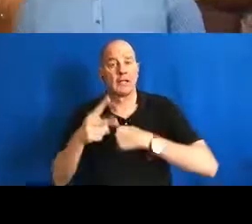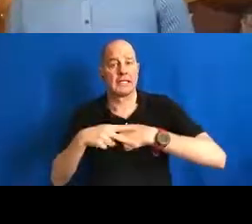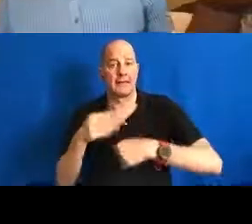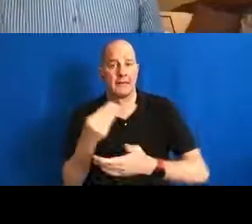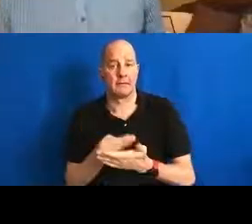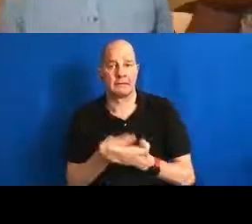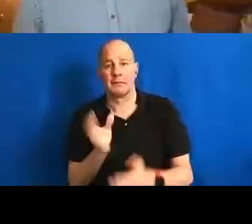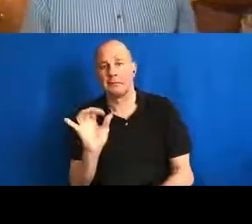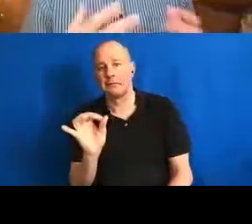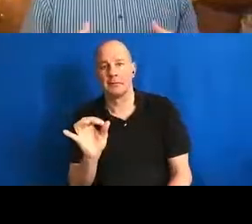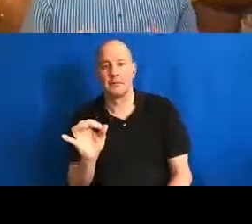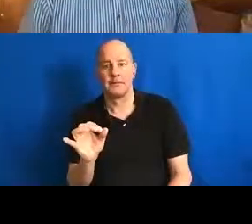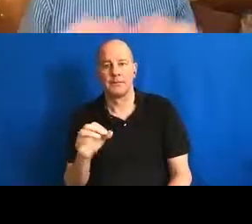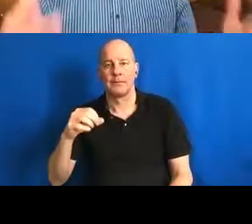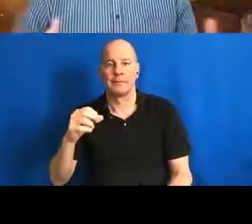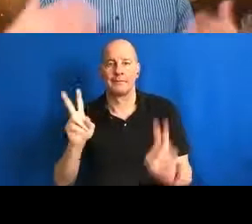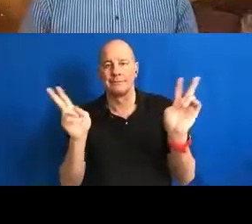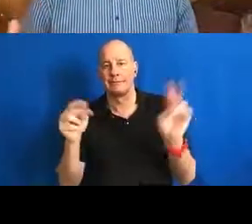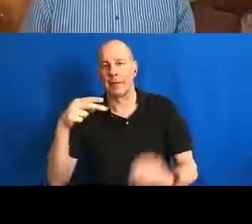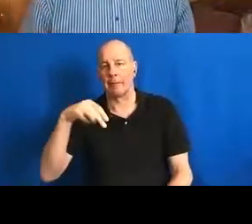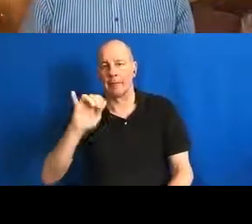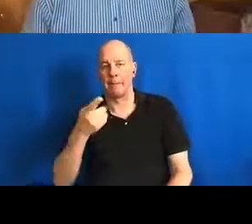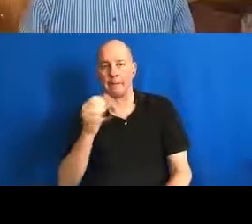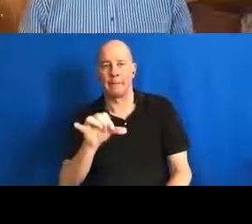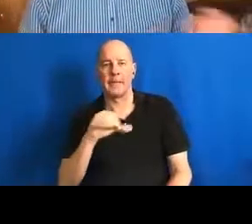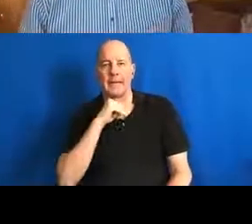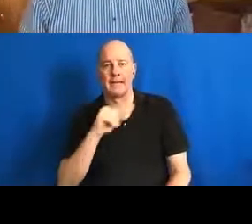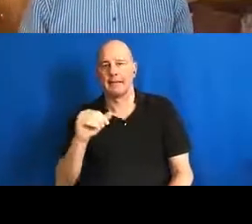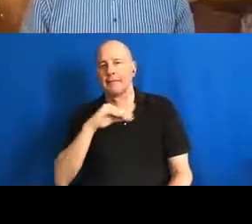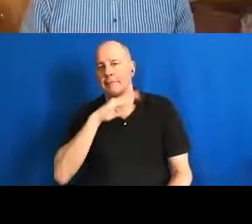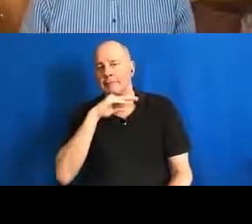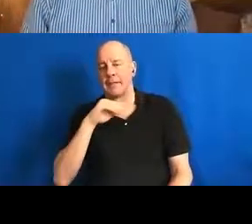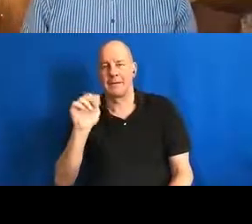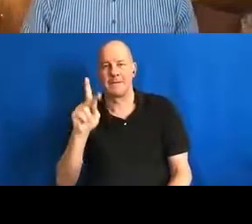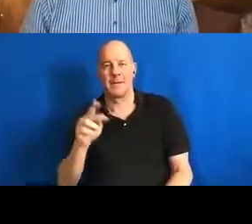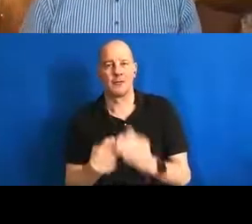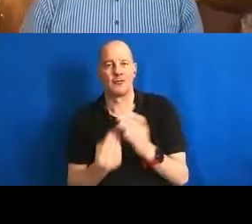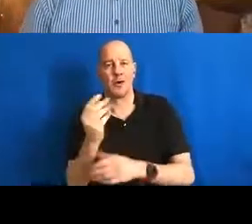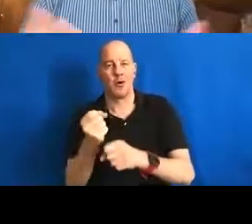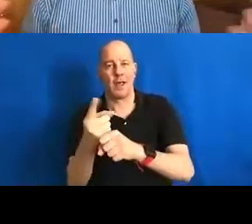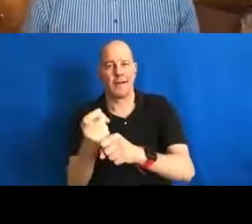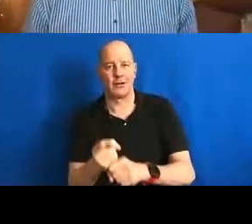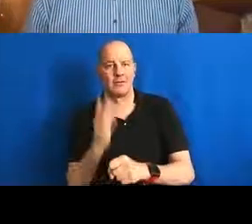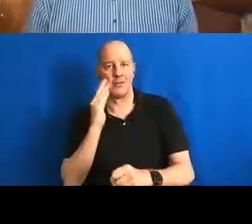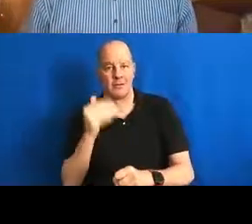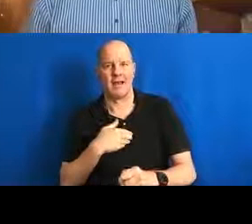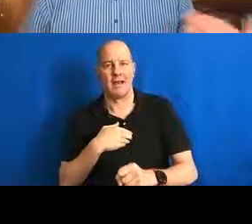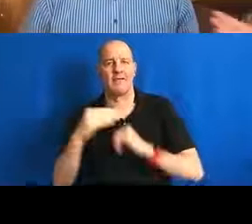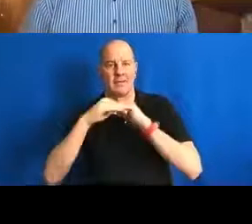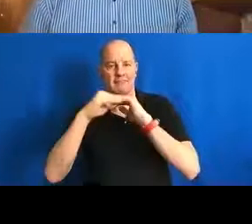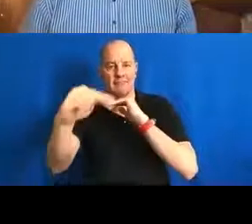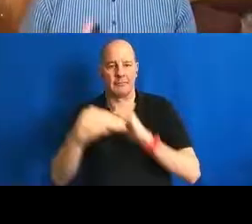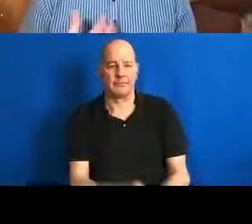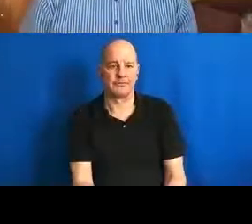of piggy bank for the members themselves to grow year over year and know that they have that stability. So then how does this